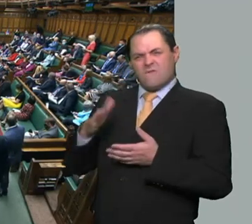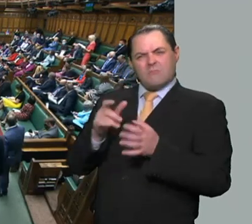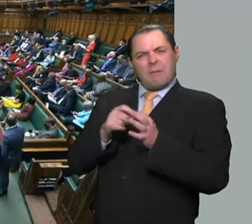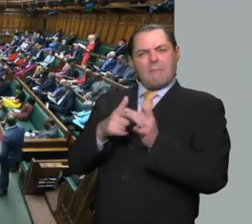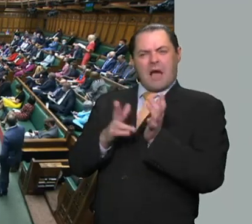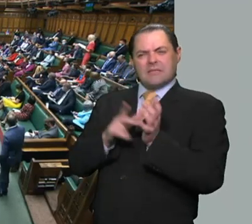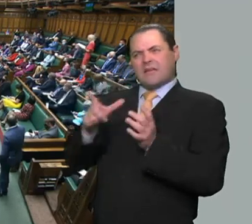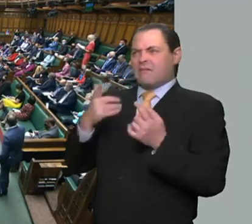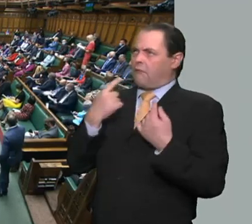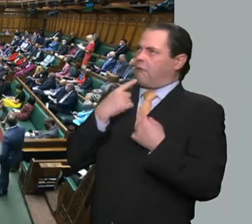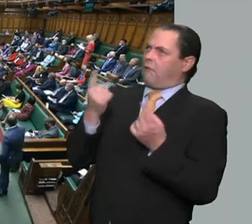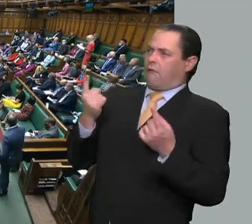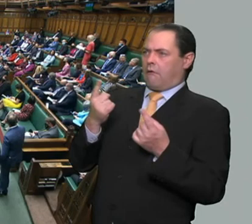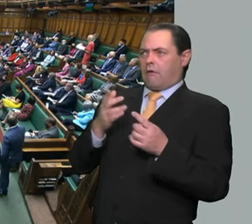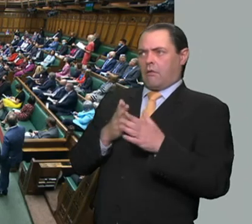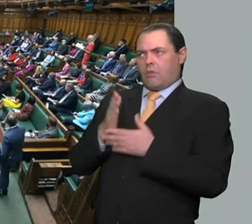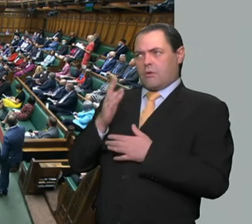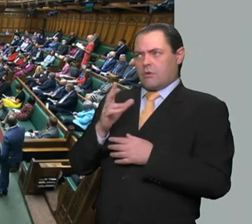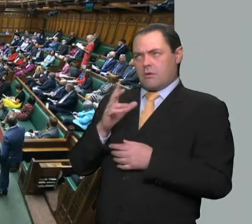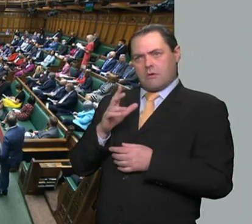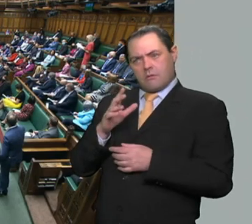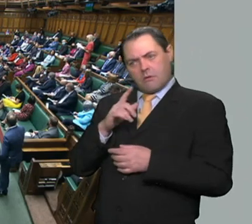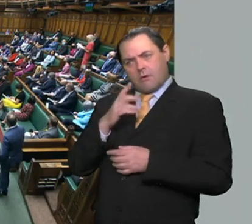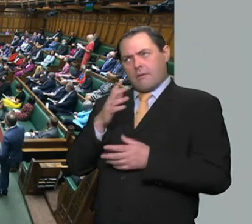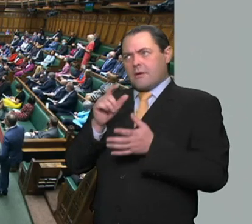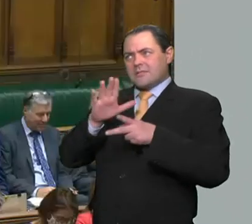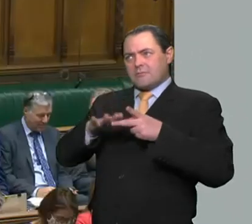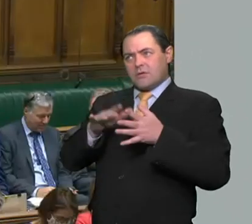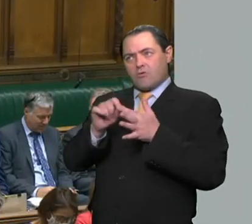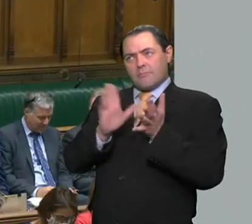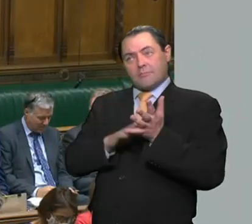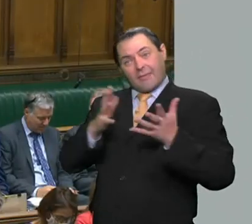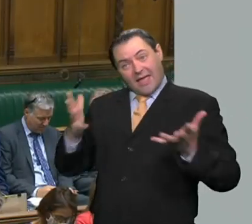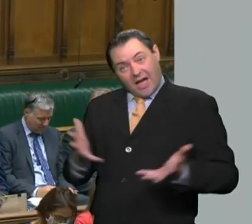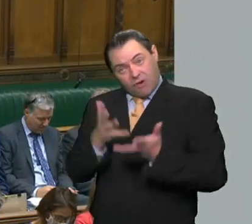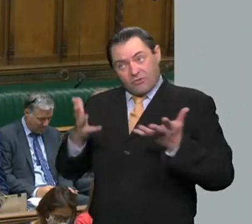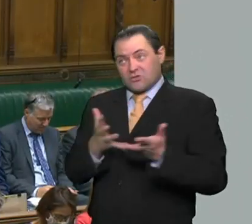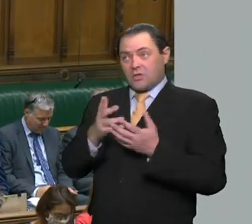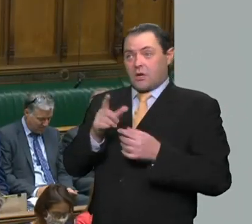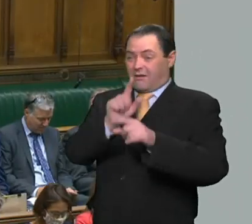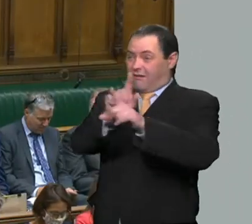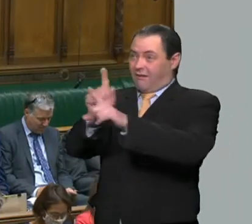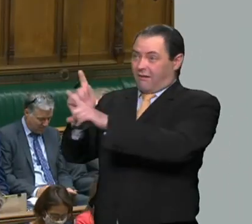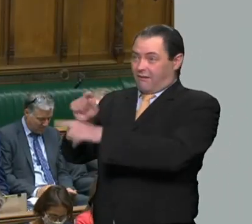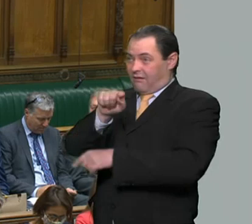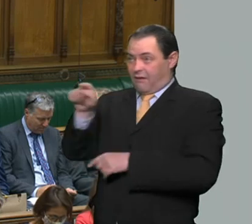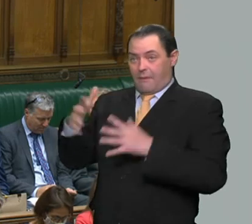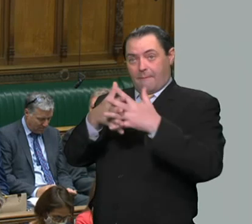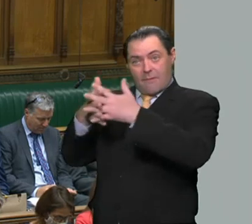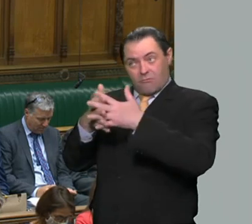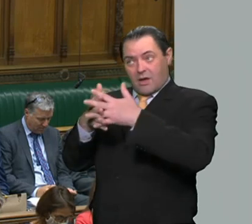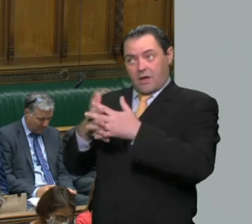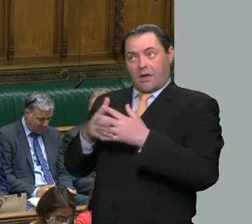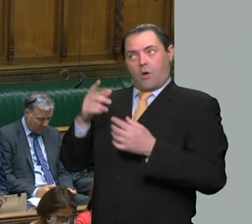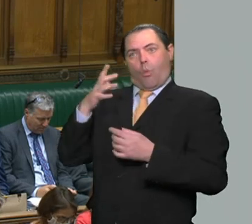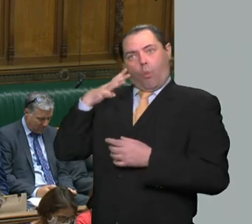Biden overnight, would the Deputy Prime Minister urge the Prime Minister to point out to those he meets in the US who actually care about